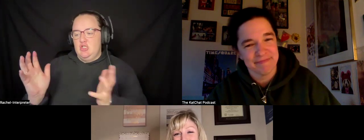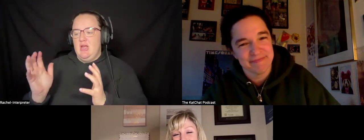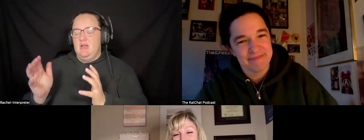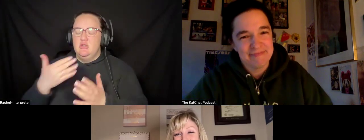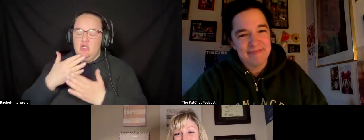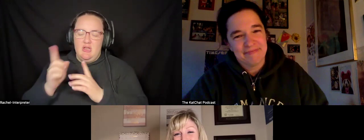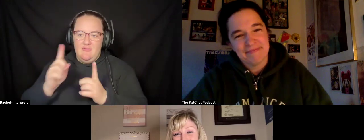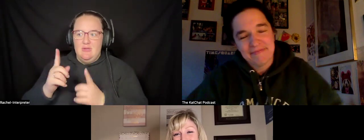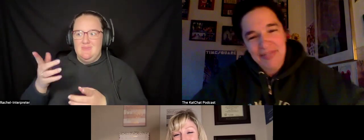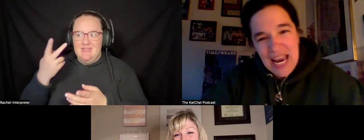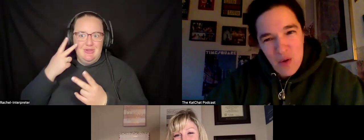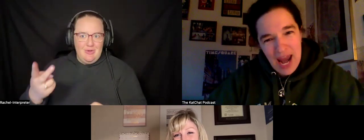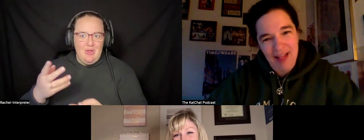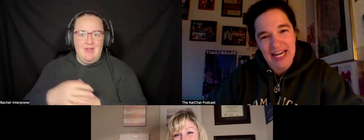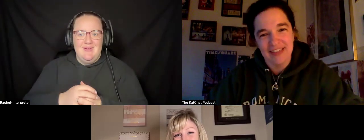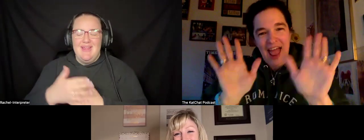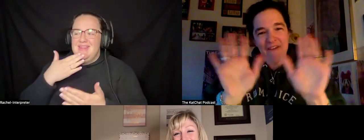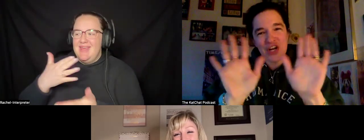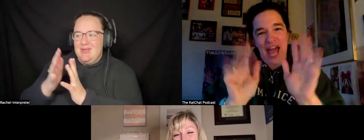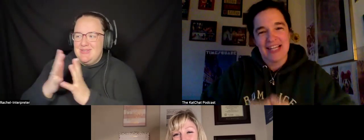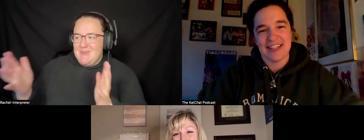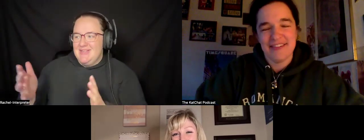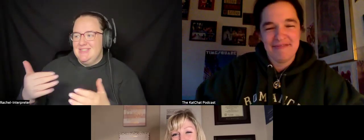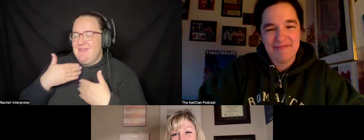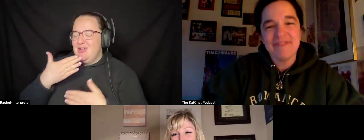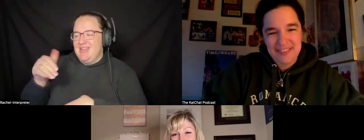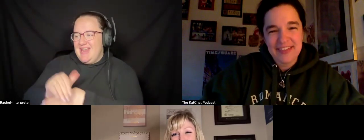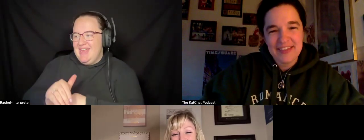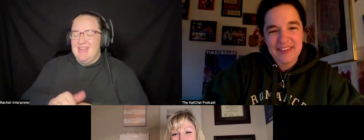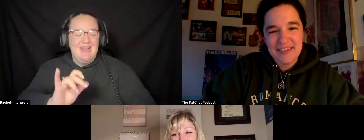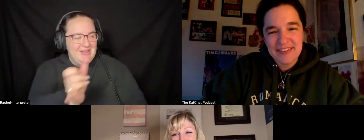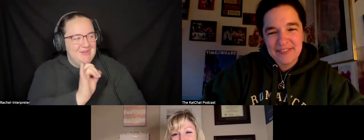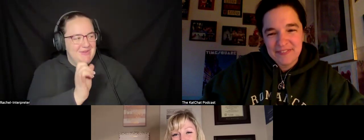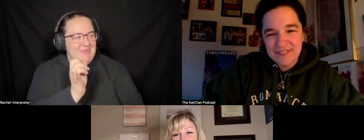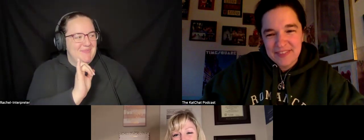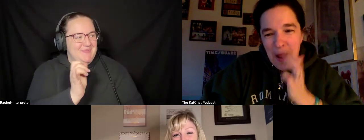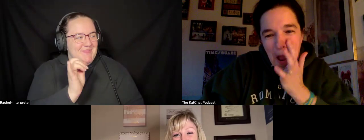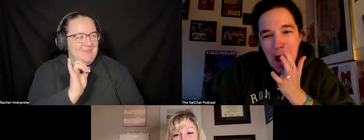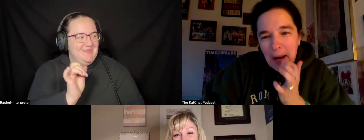Thank you, Haley. Have a good Thank night. you. You too.